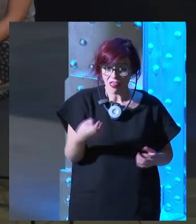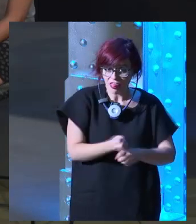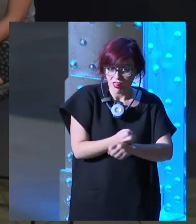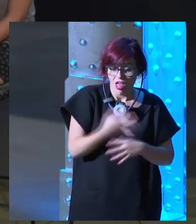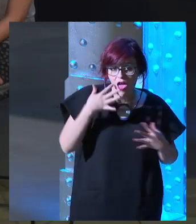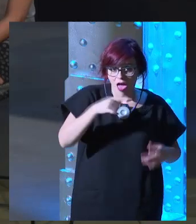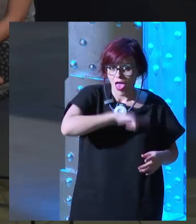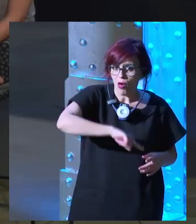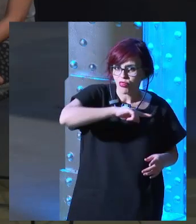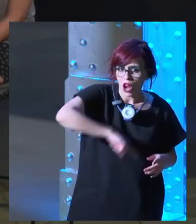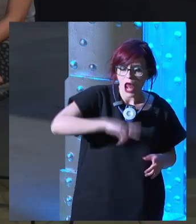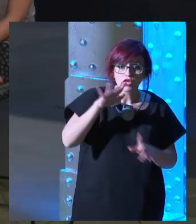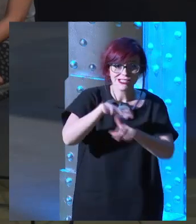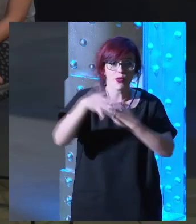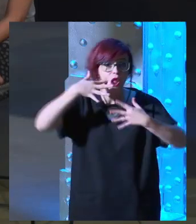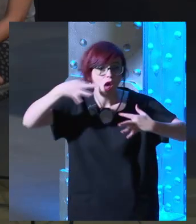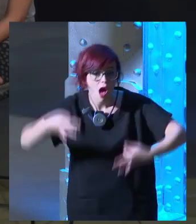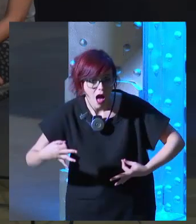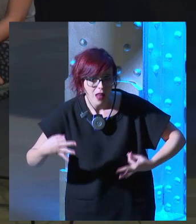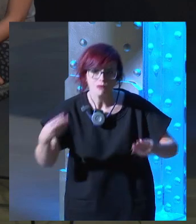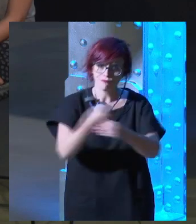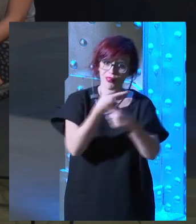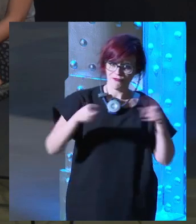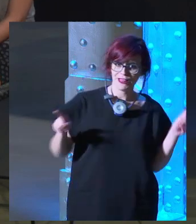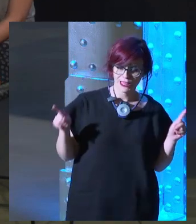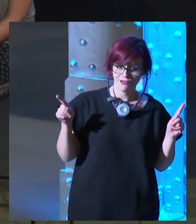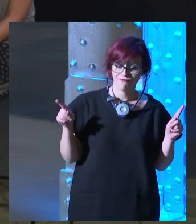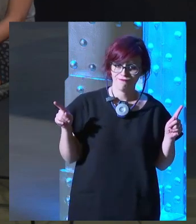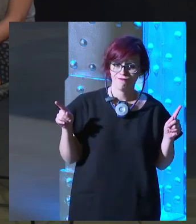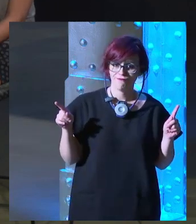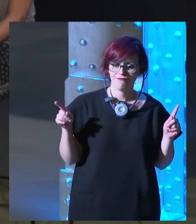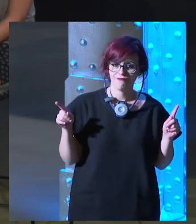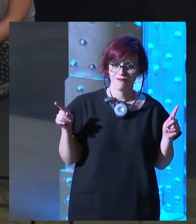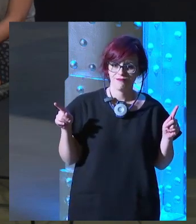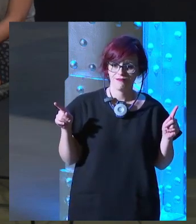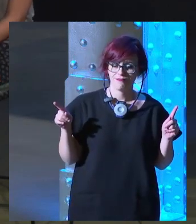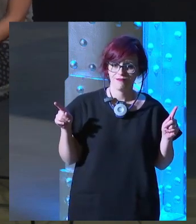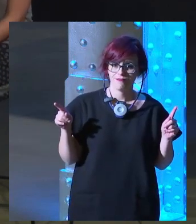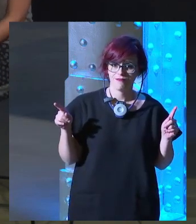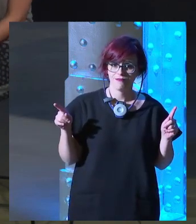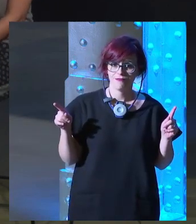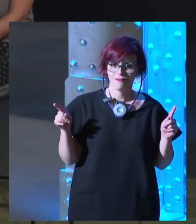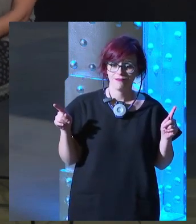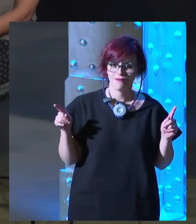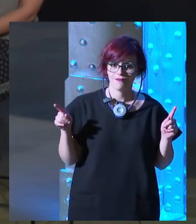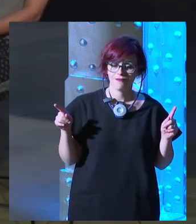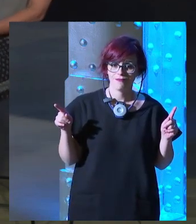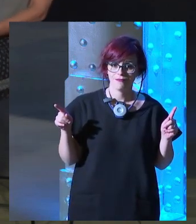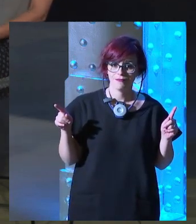Very different things. Look, in oranges, it's okay, I love kids, you just make as much noise as you want, it's